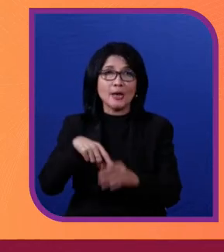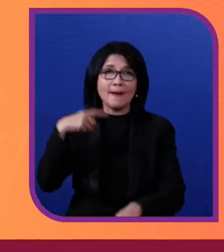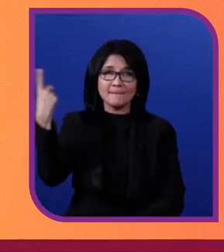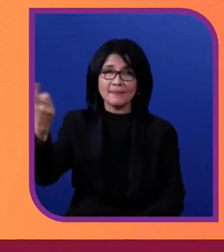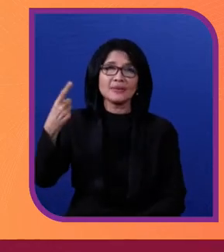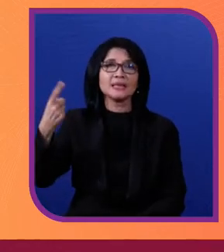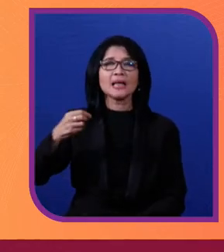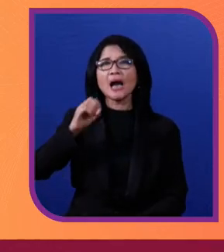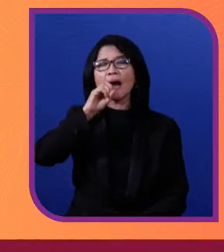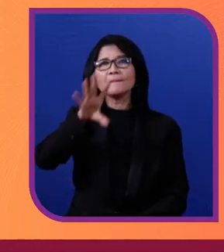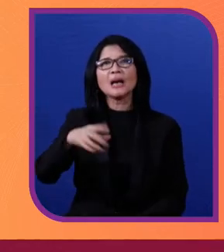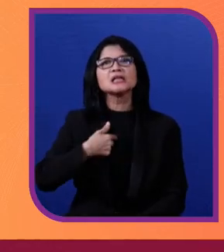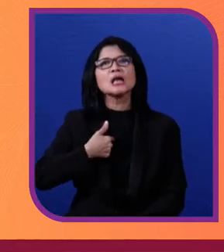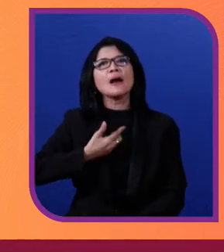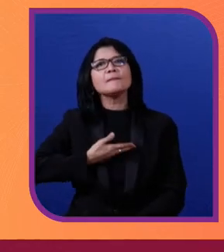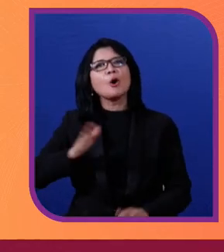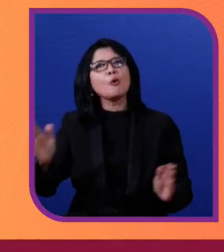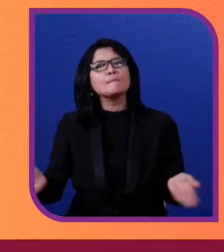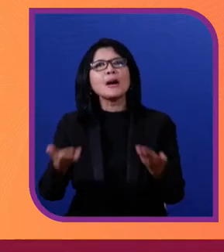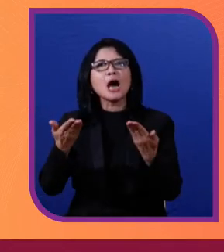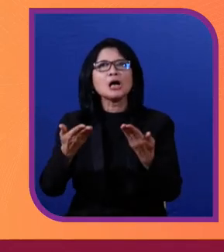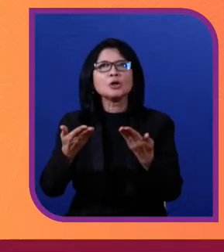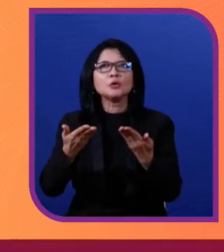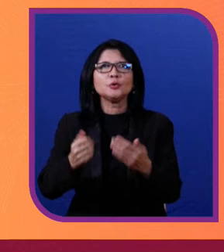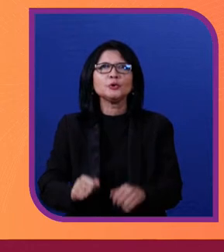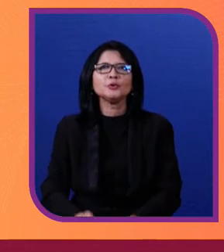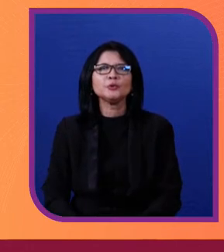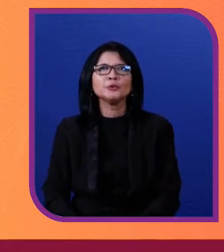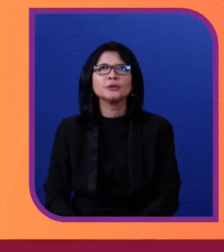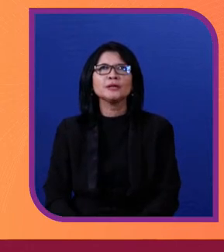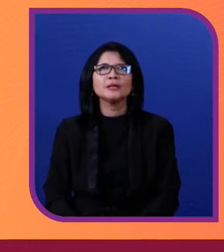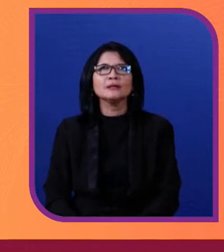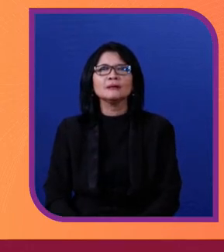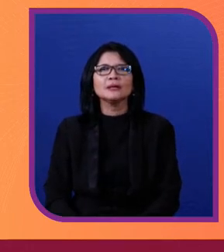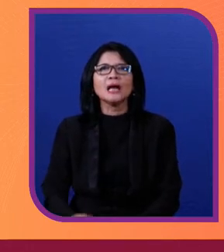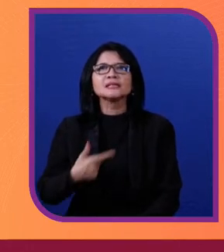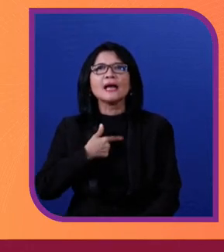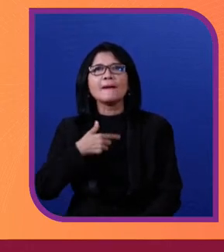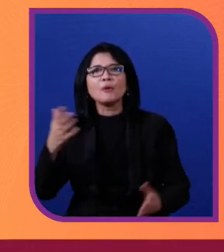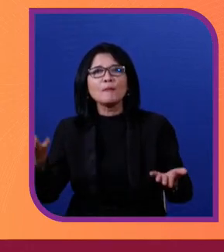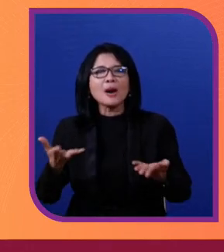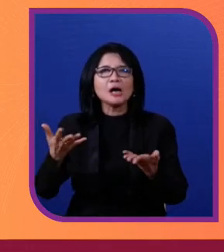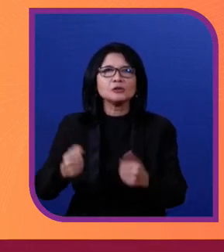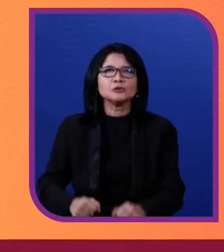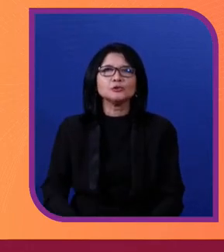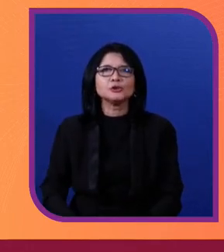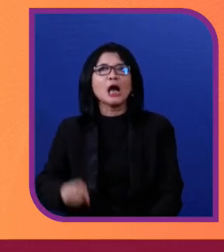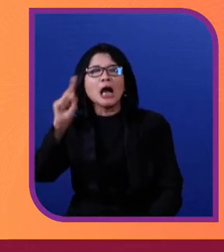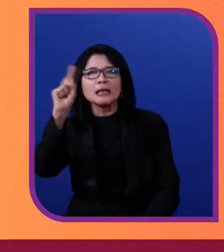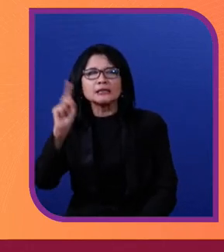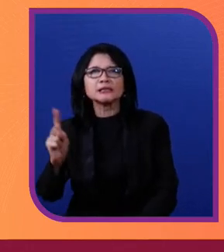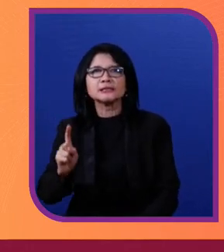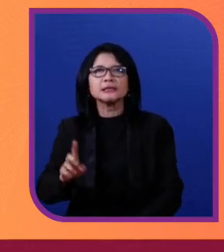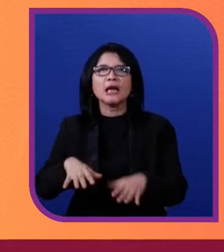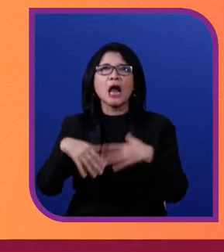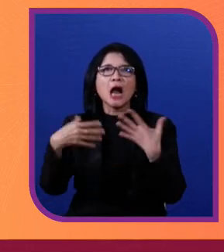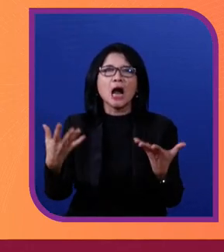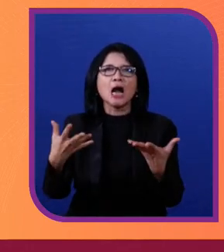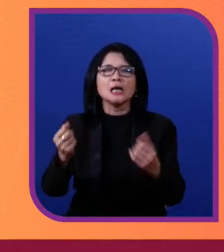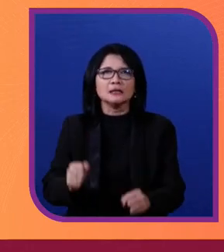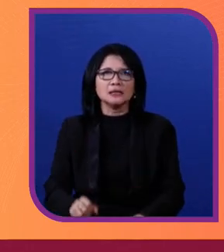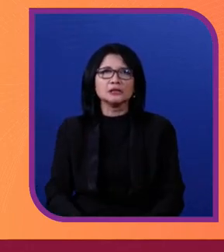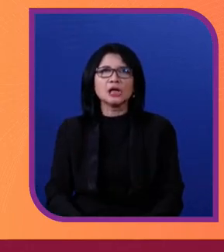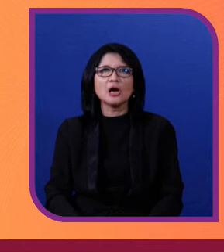EvanTube the water every Nation power New Boyz The Moon comes from International